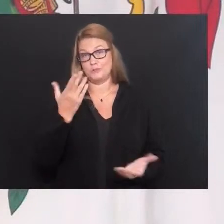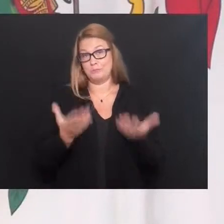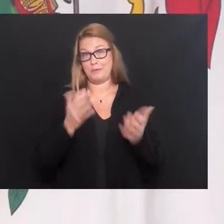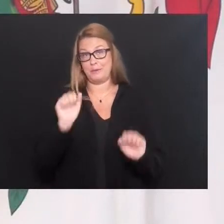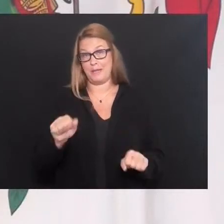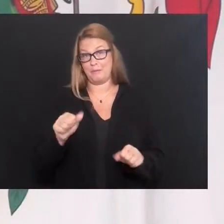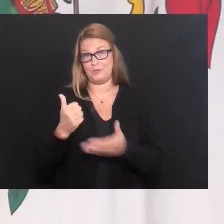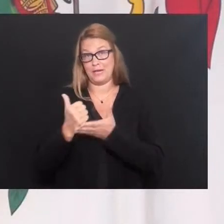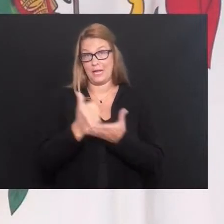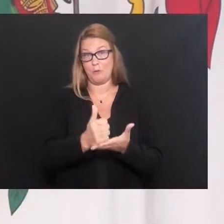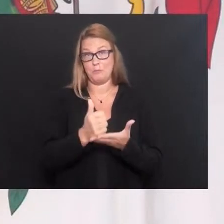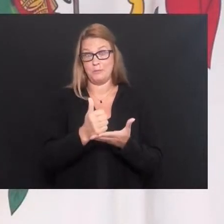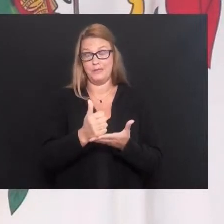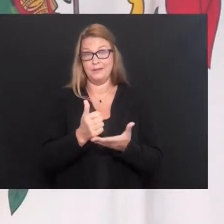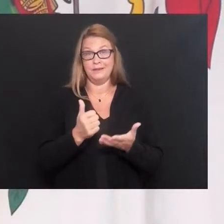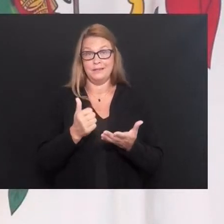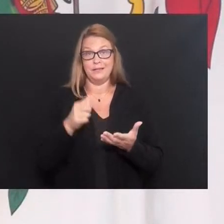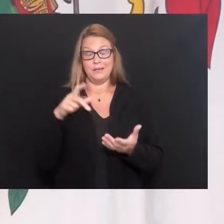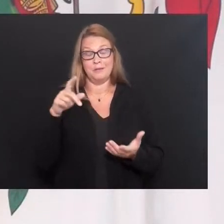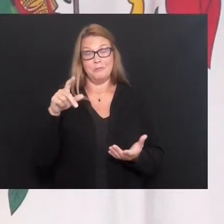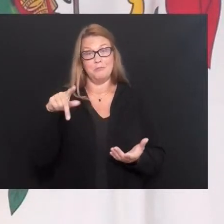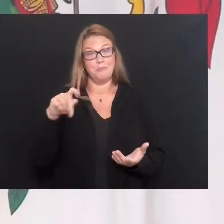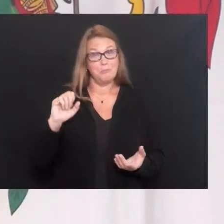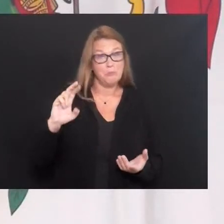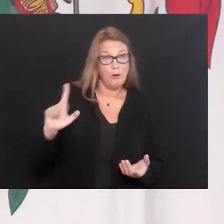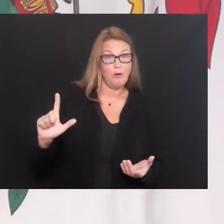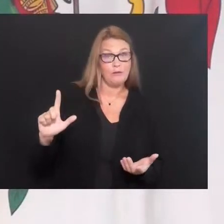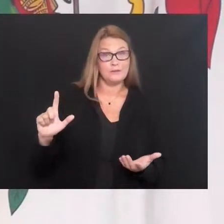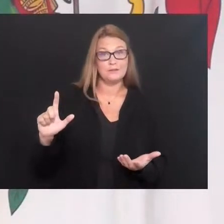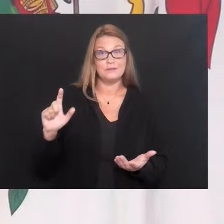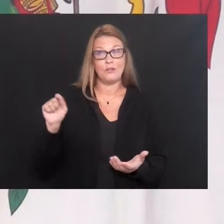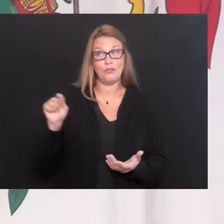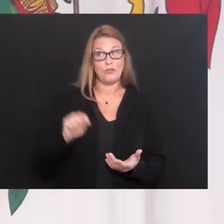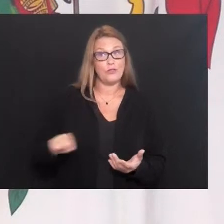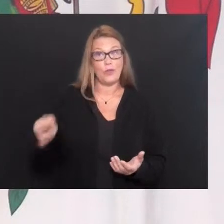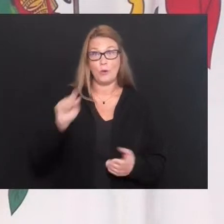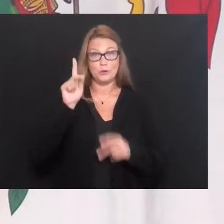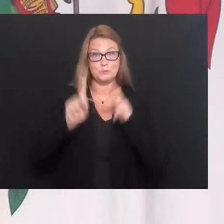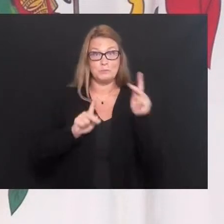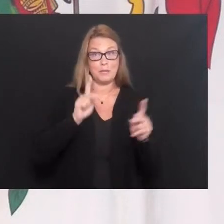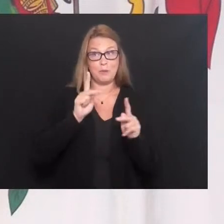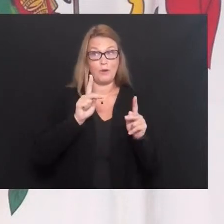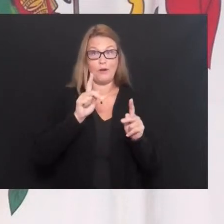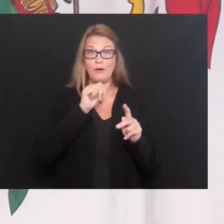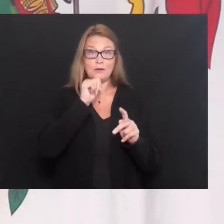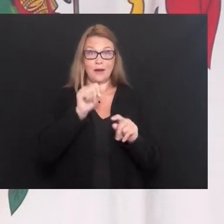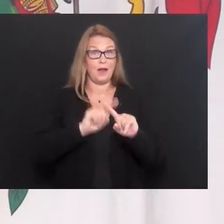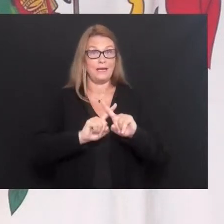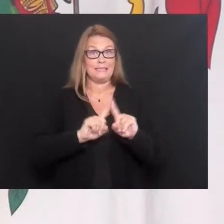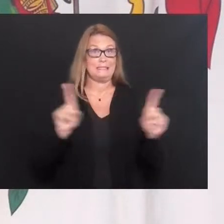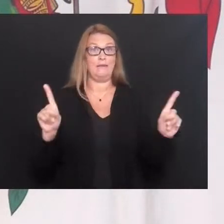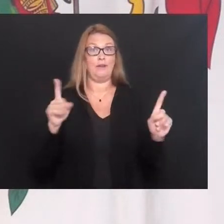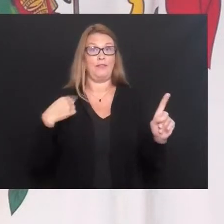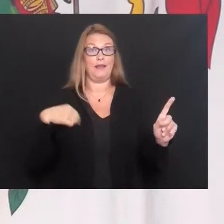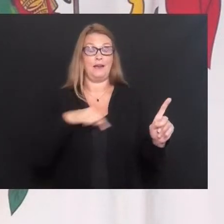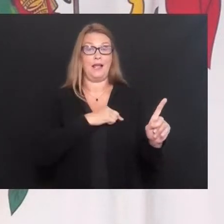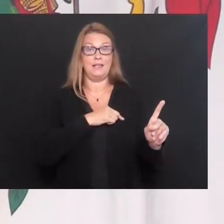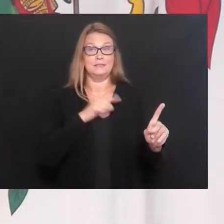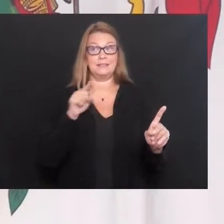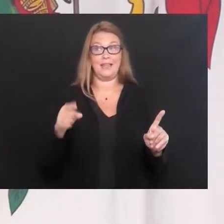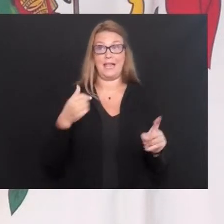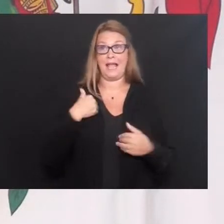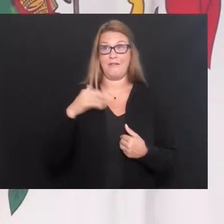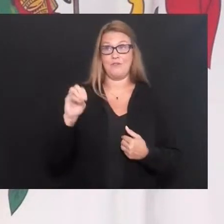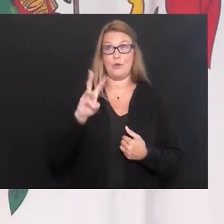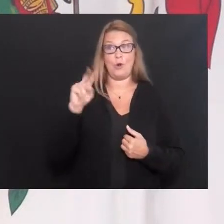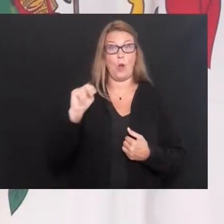add. But Paul, you know, these people are surely no different than all of us and everything. They have views and they have opinions,